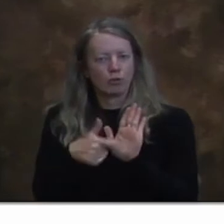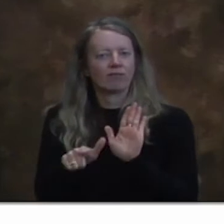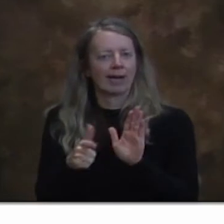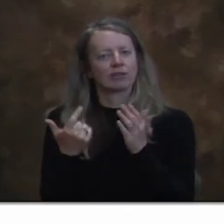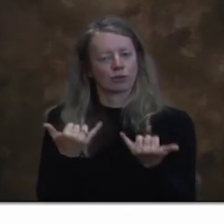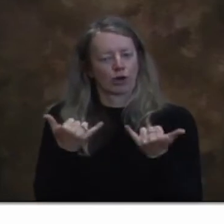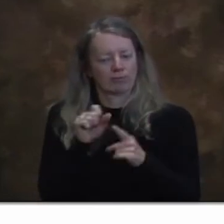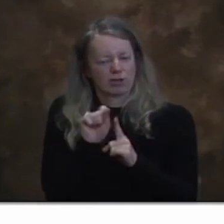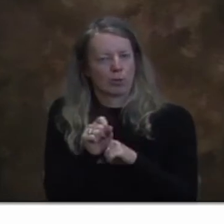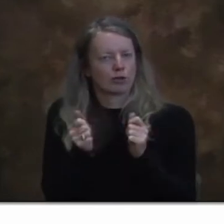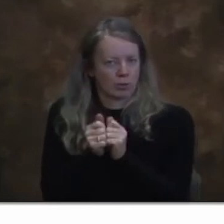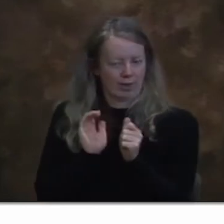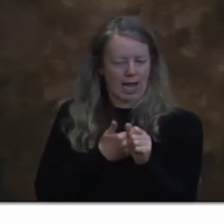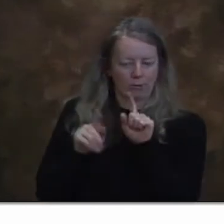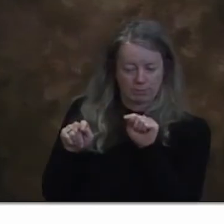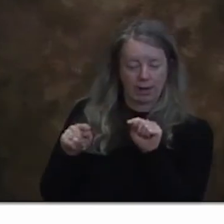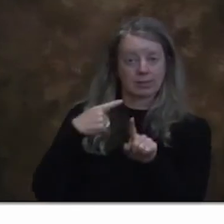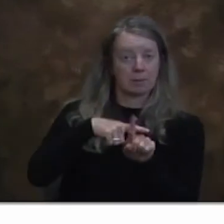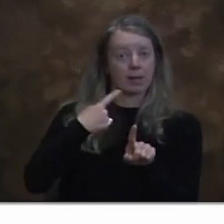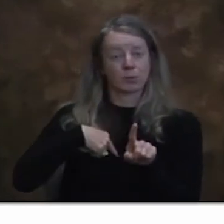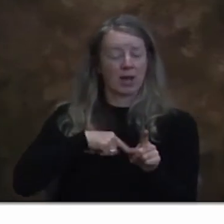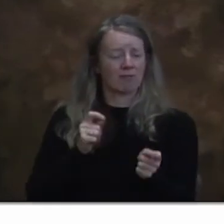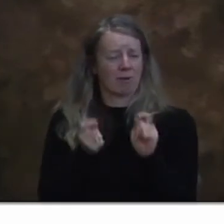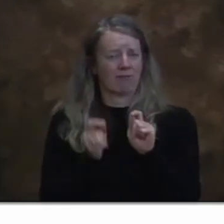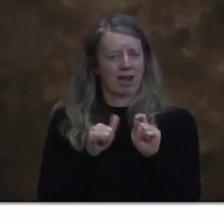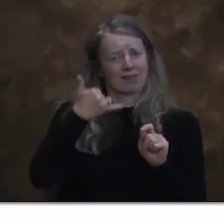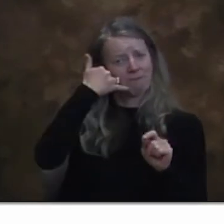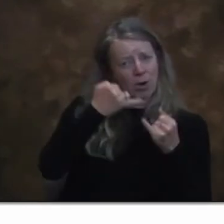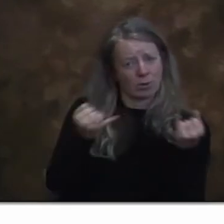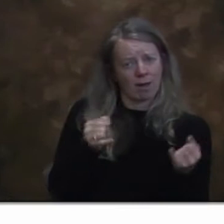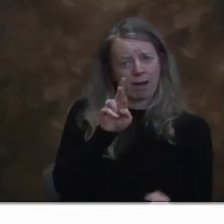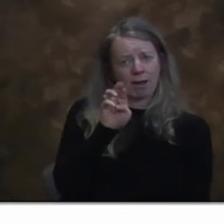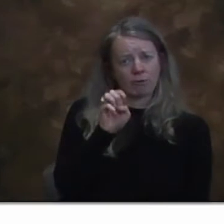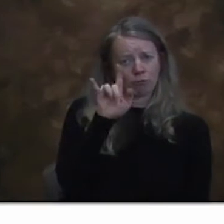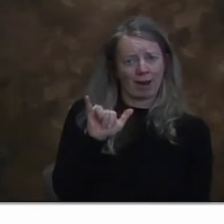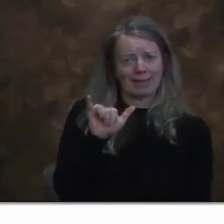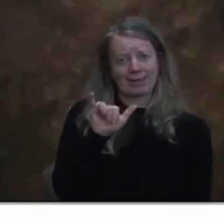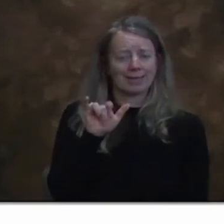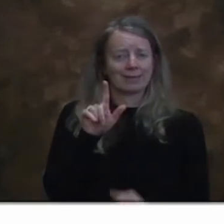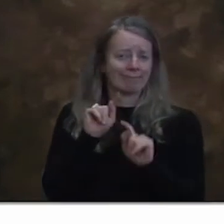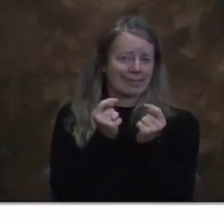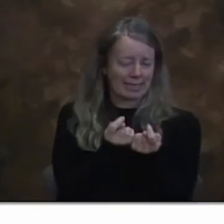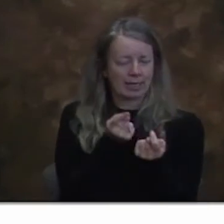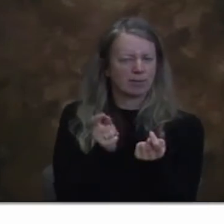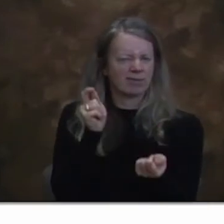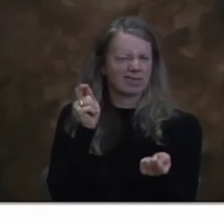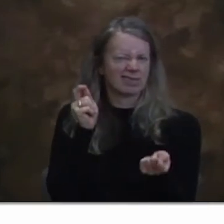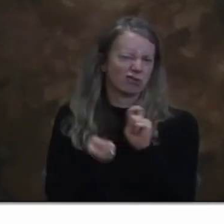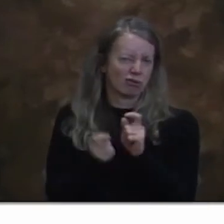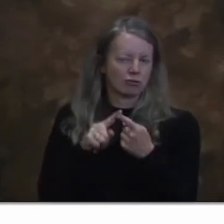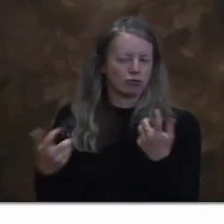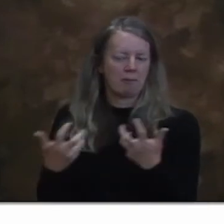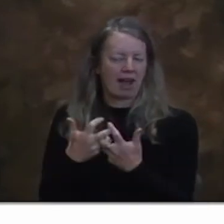have also modified the Ready Team phone line to match that current need and that